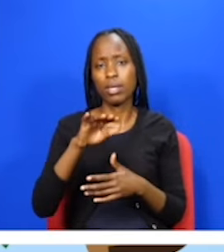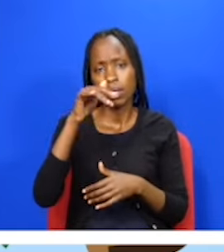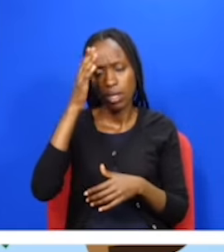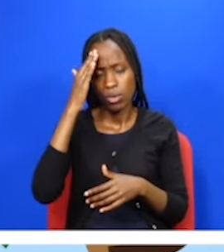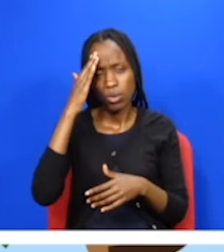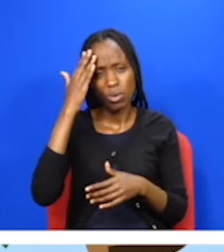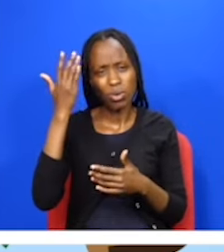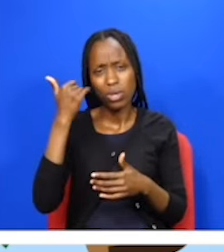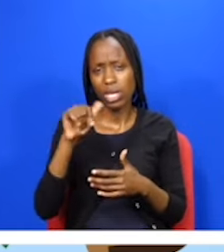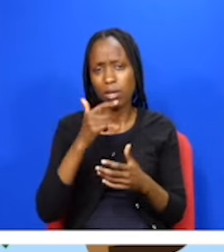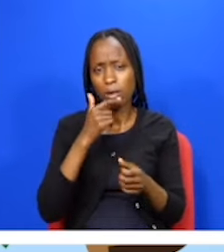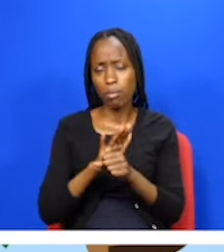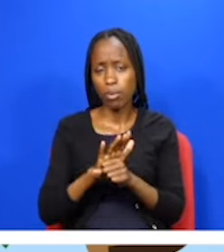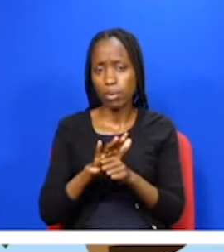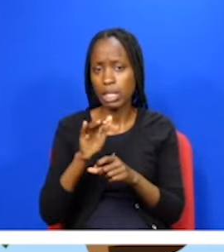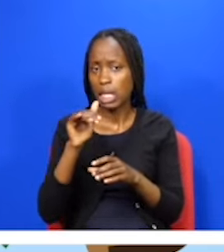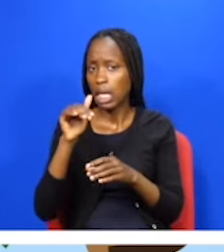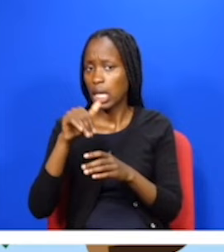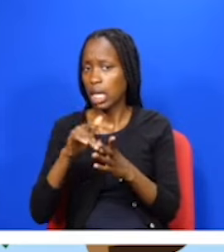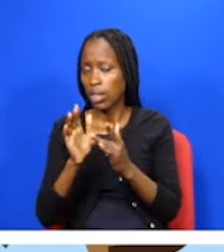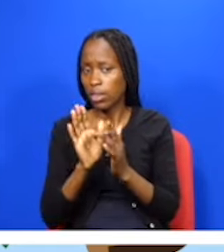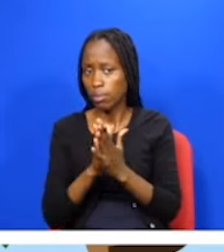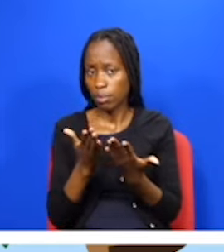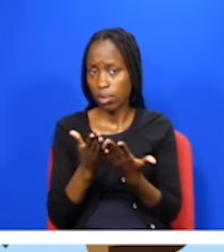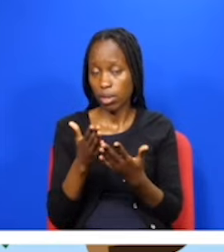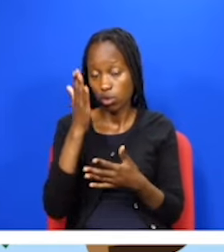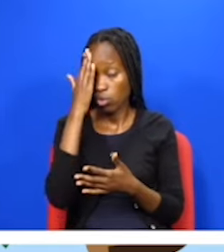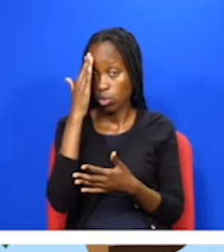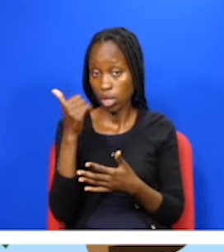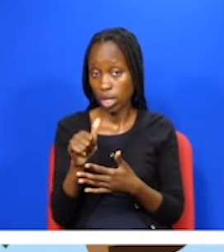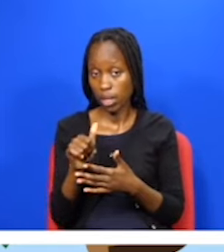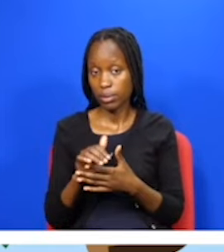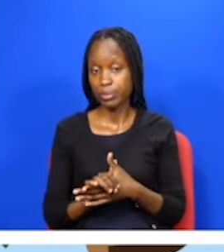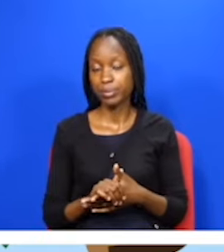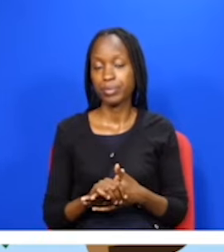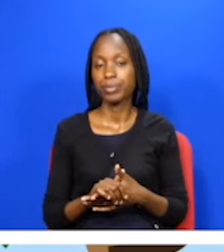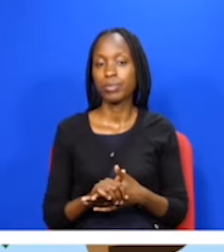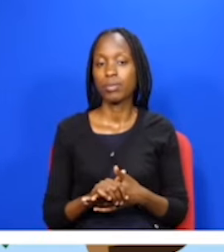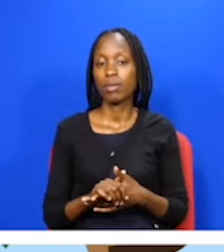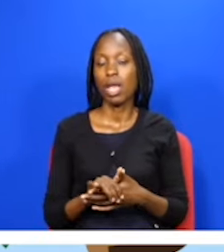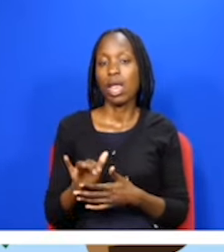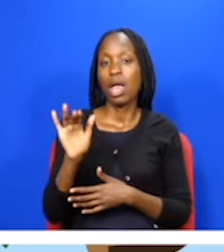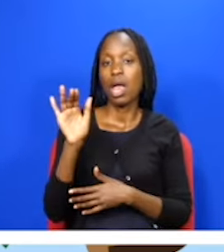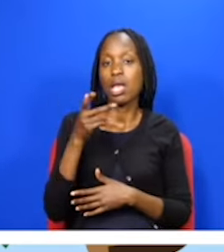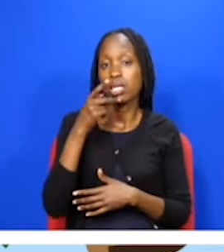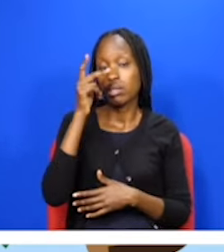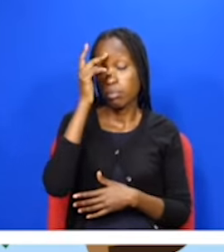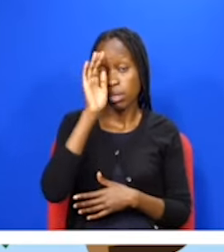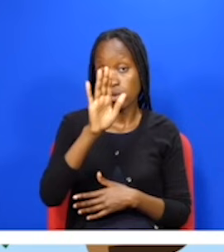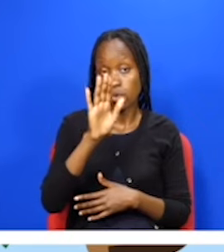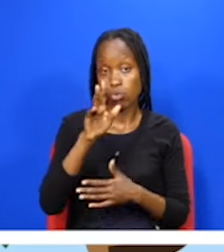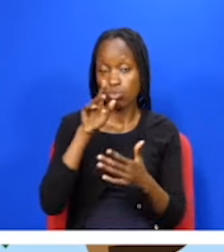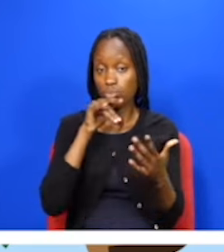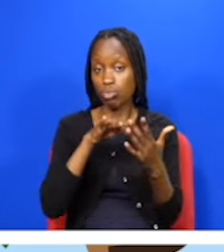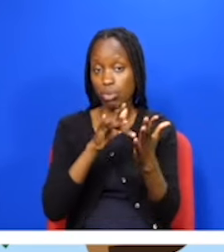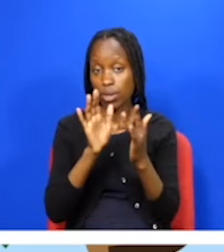Do you know any? In the first place, do you know any promise? Okay, you can ask your parent to read the Bible for